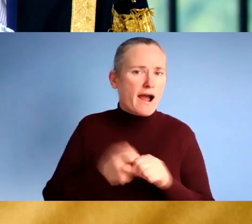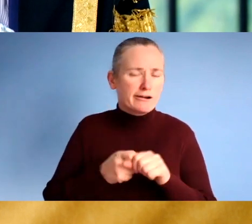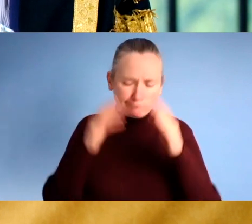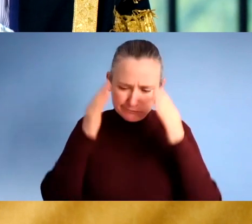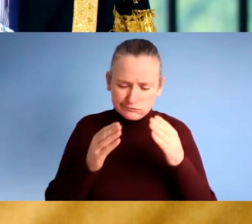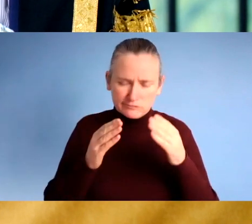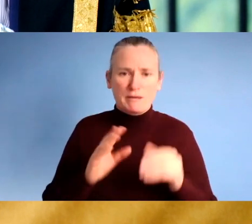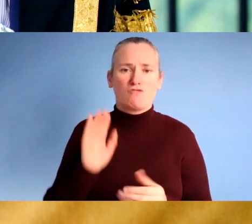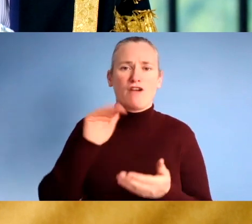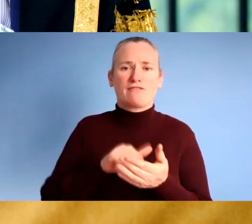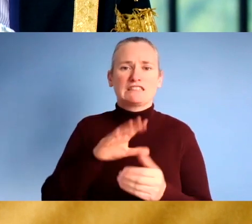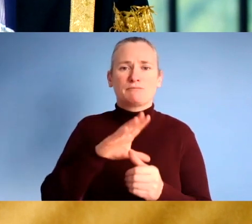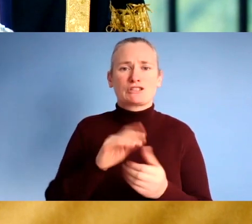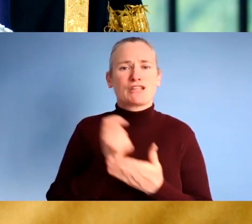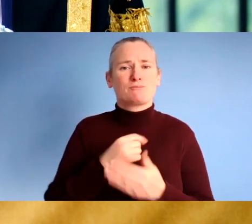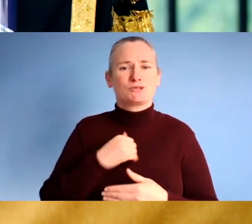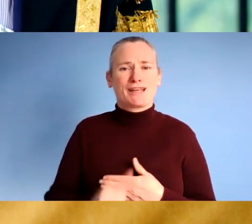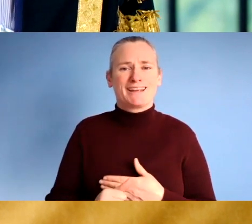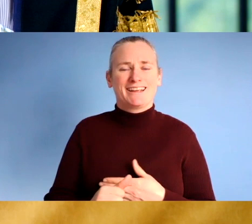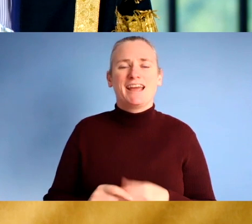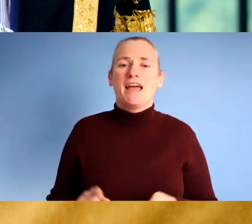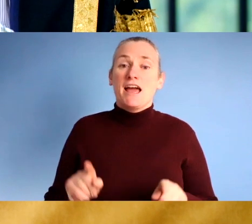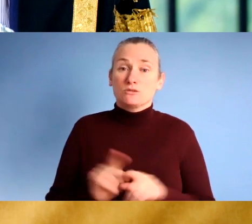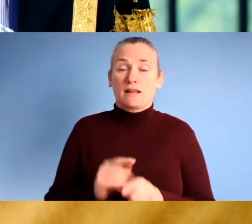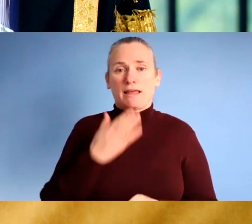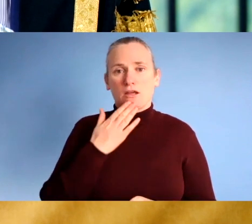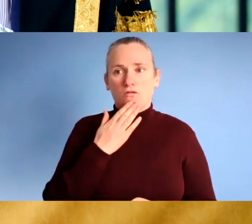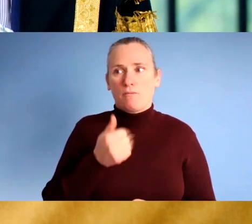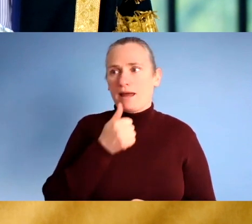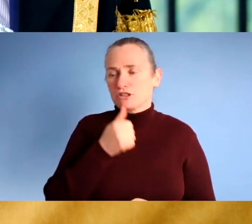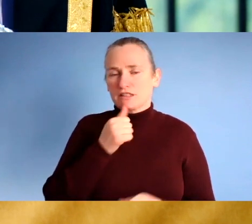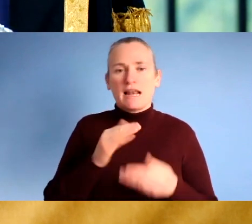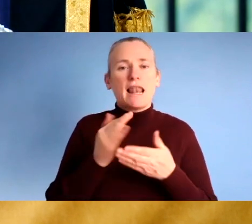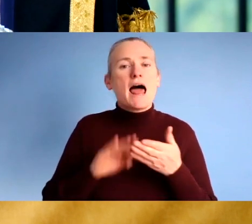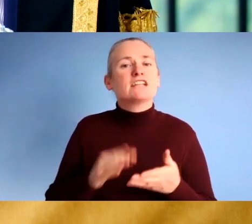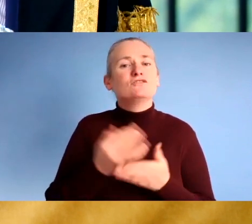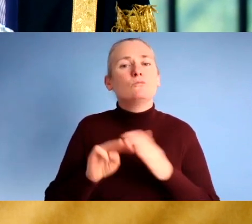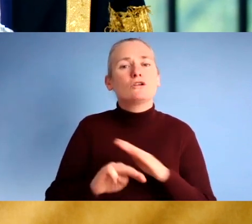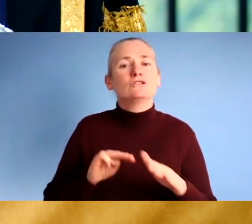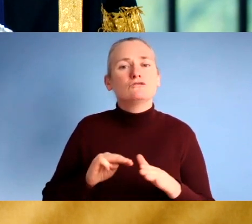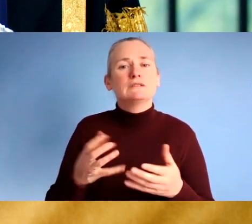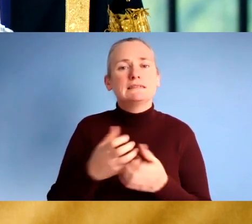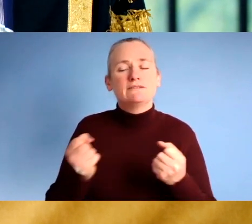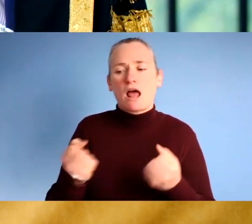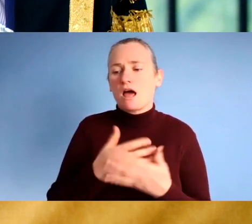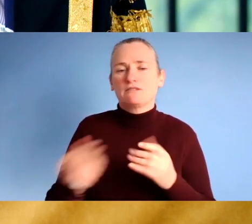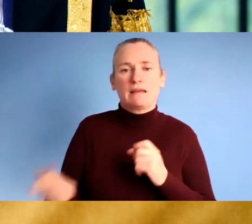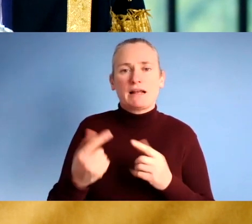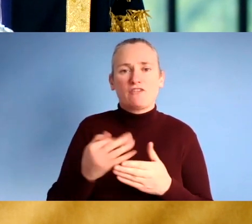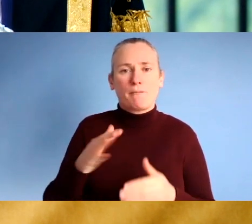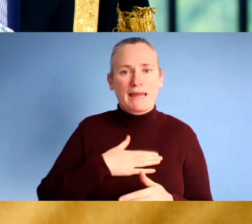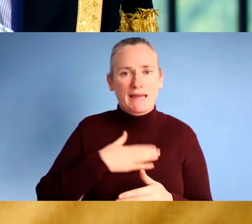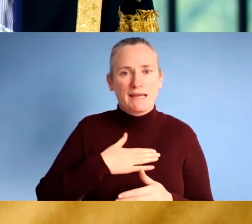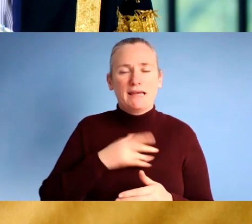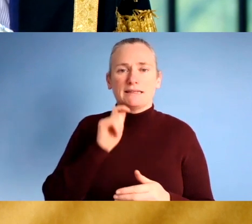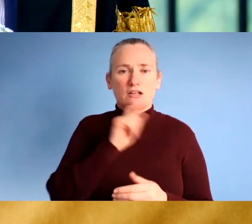special moment today. Can I also thank you for your forbearance over the last number of months? You would have received many emails from me telling you